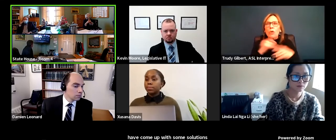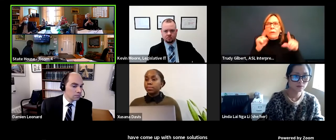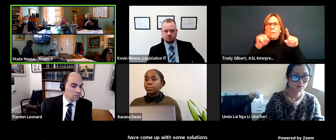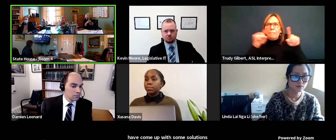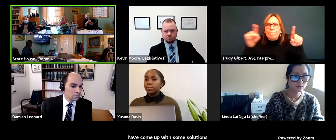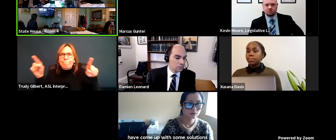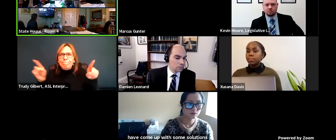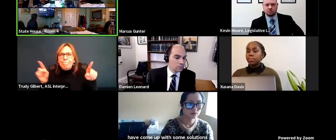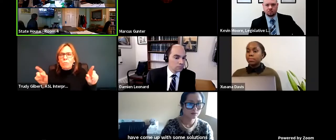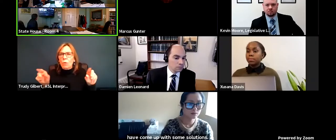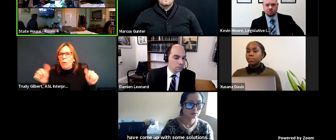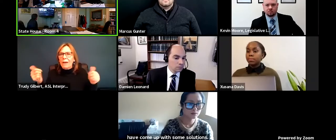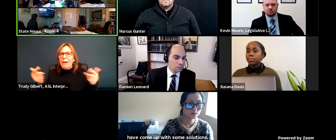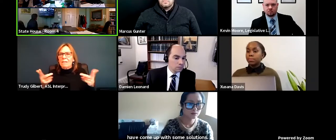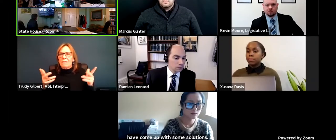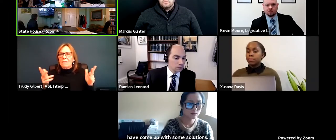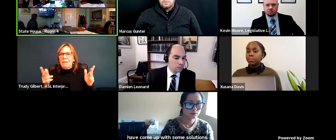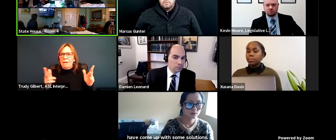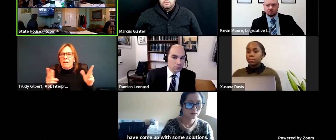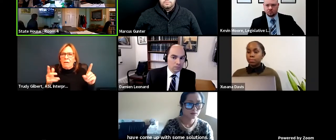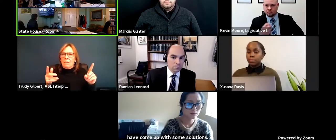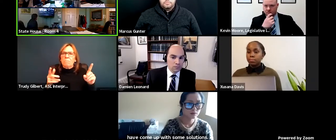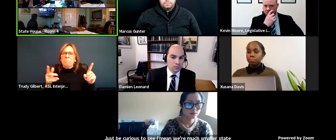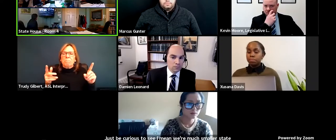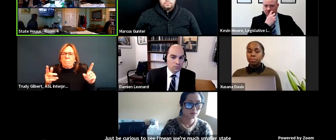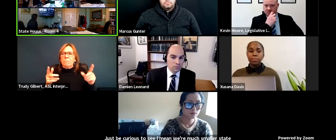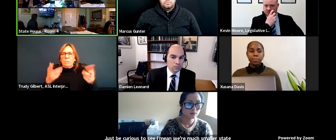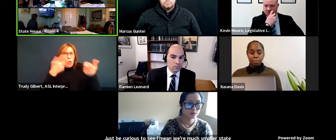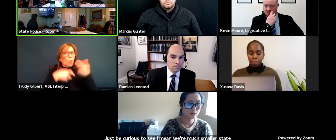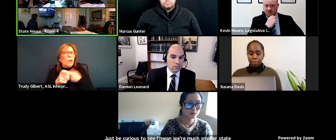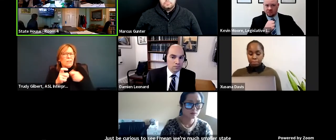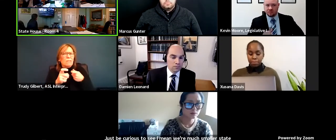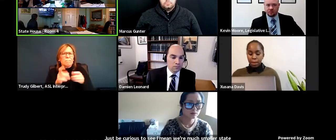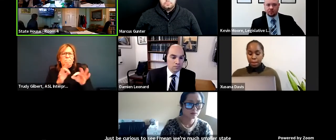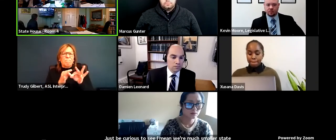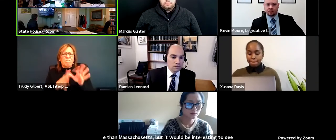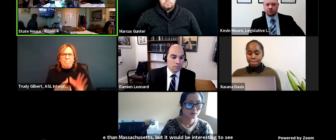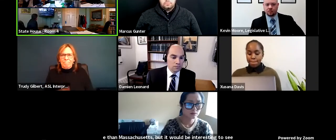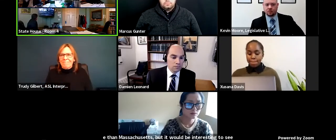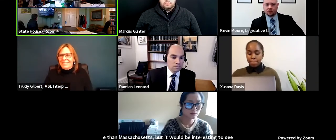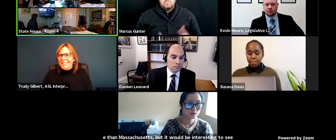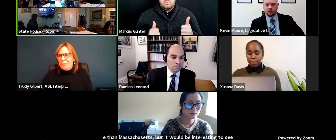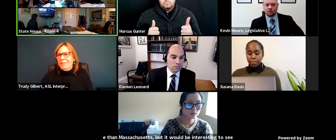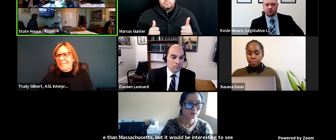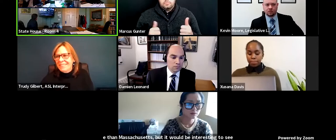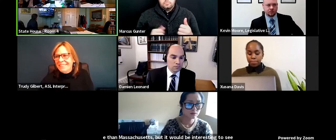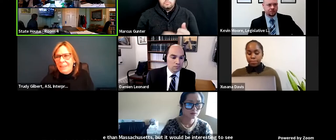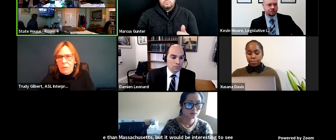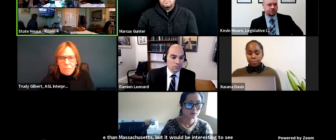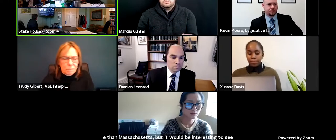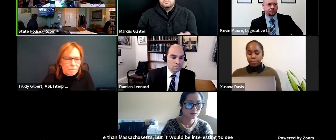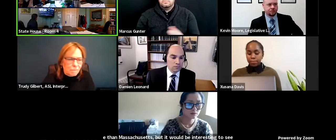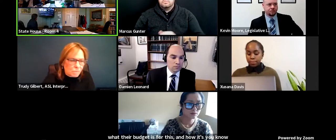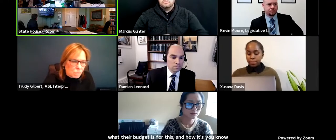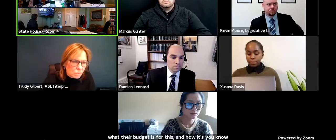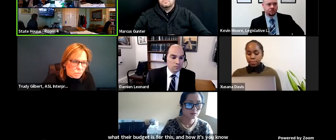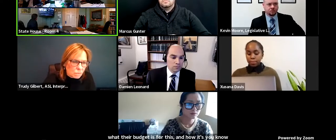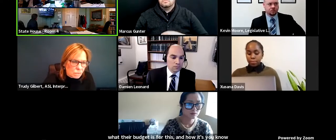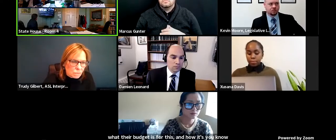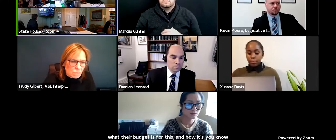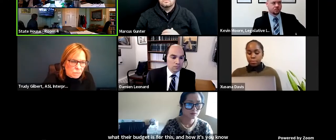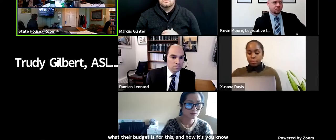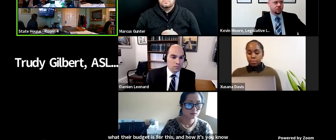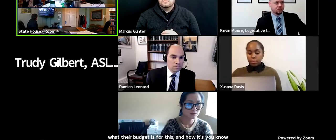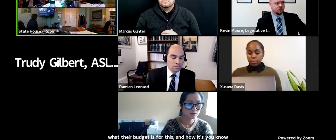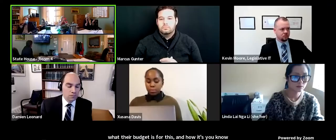we're much smaller state than Massachusetts, but it would be interesting to see what their budget is for this and how it's, you know, what they've spent in the